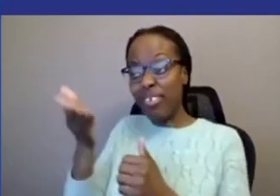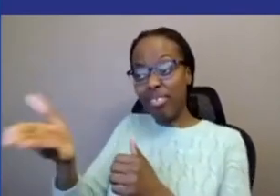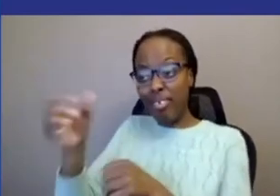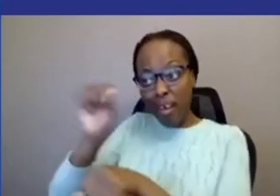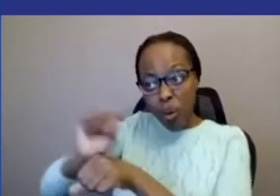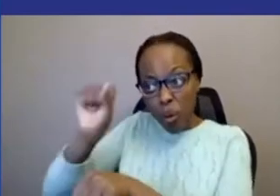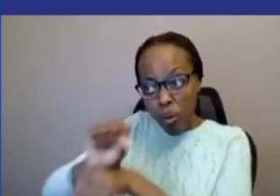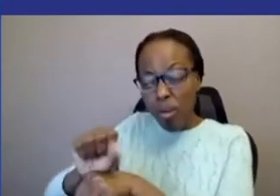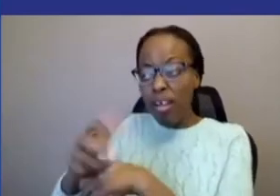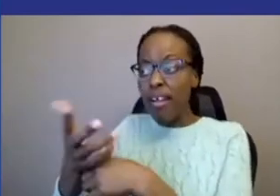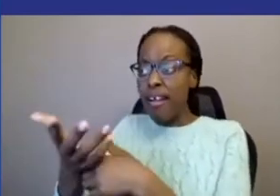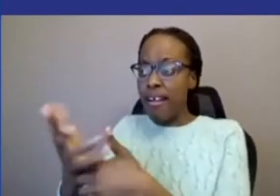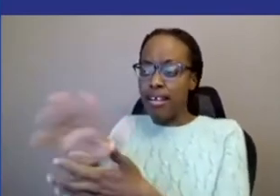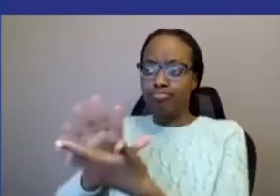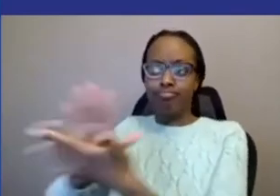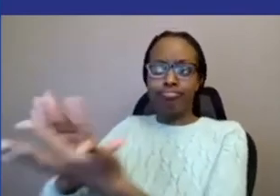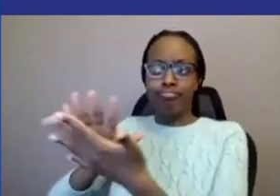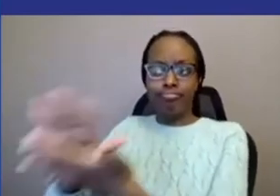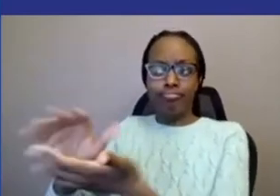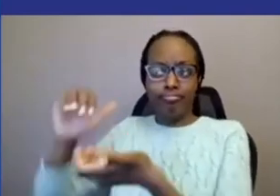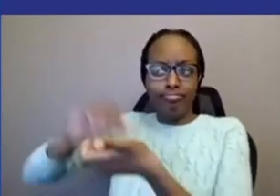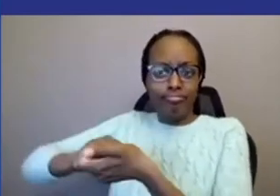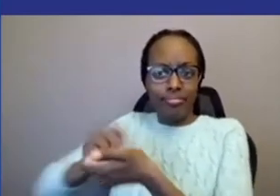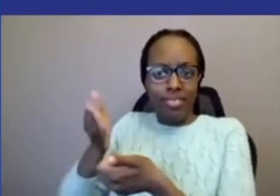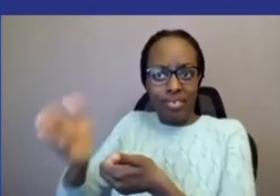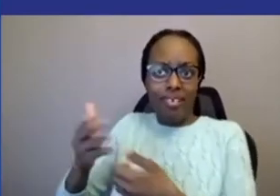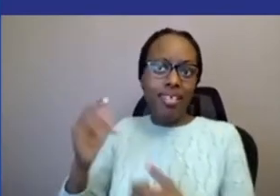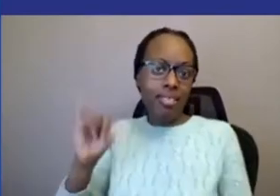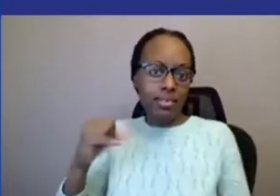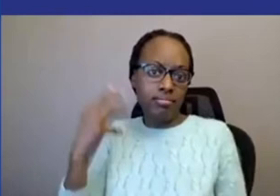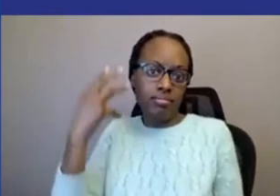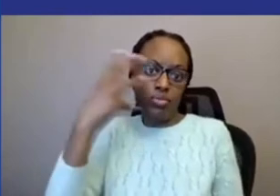been a very beautiful journey,